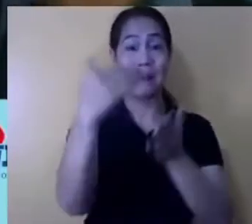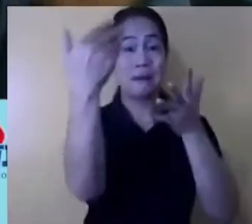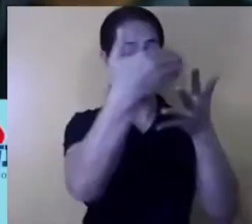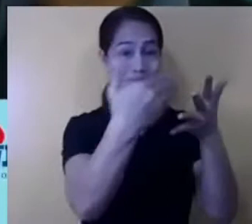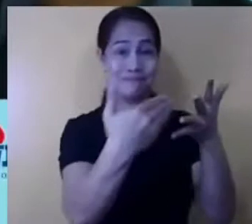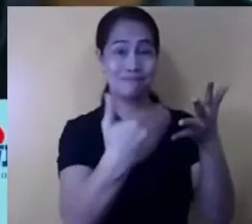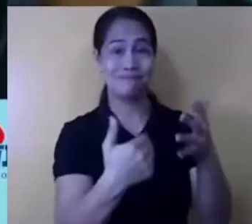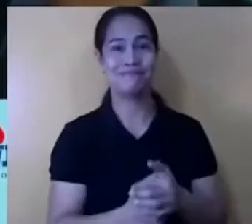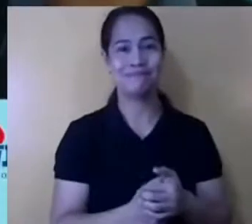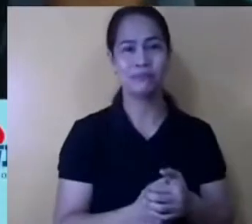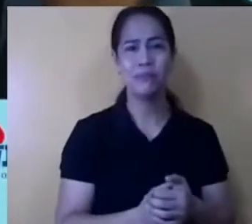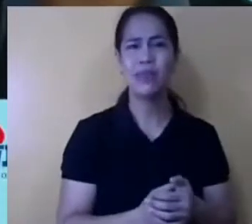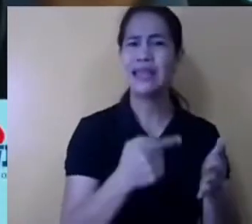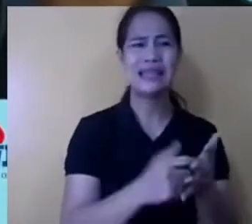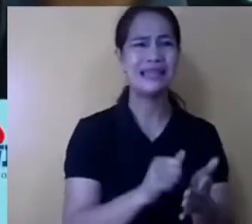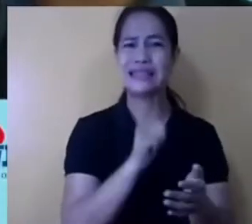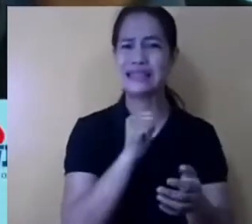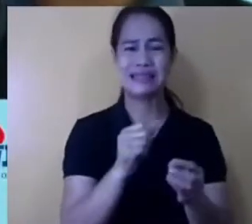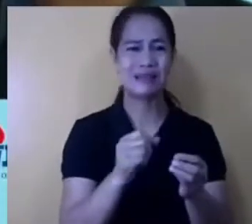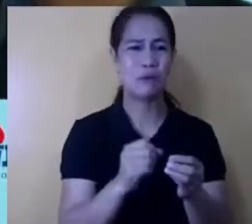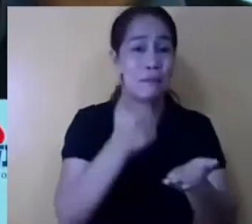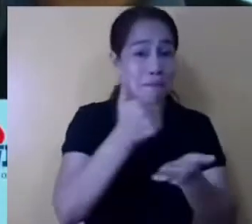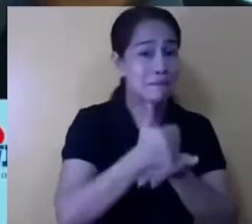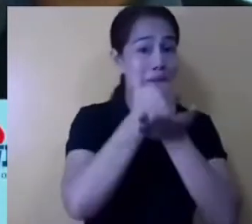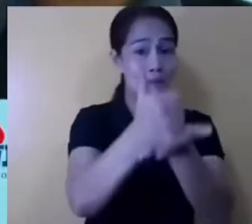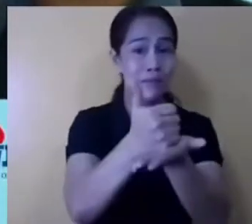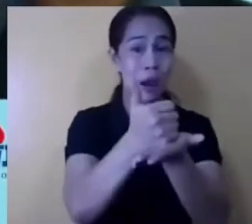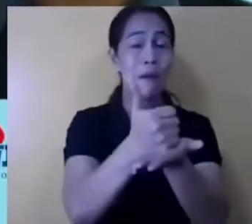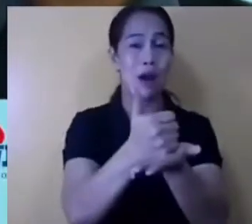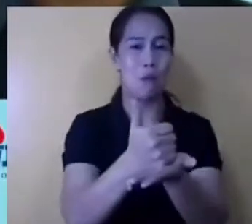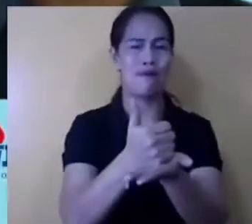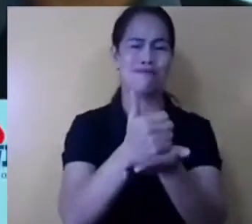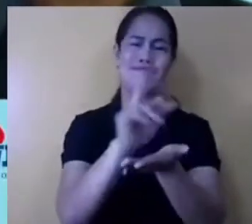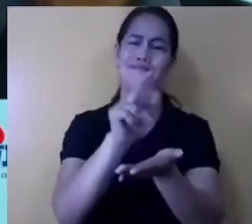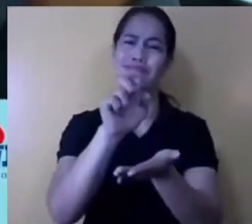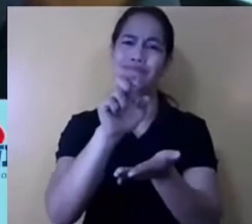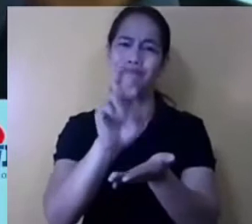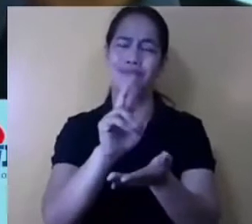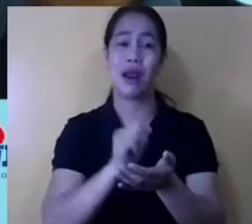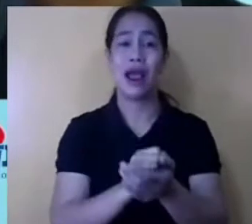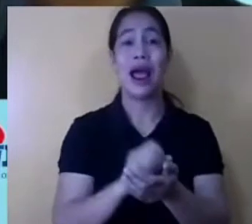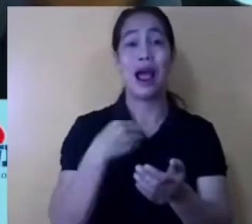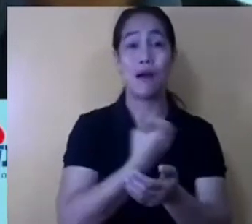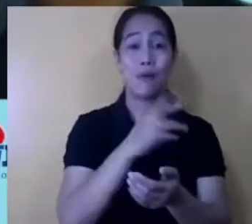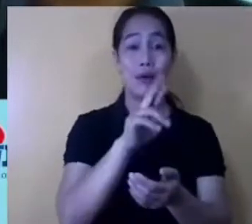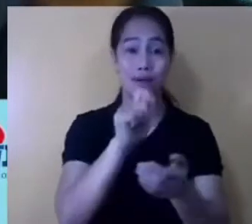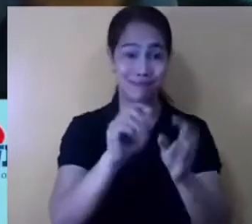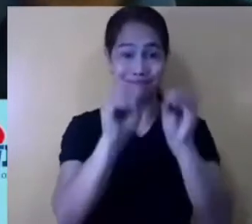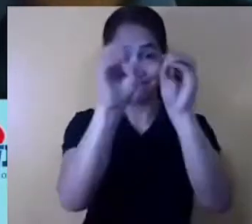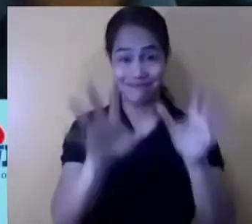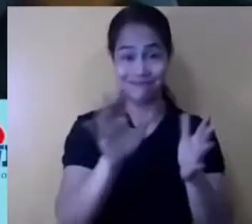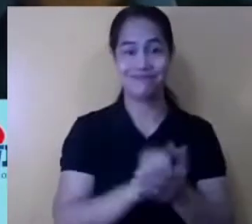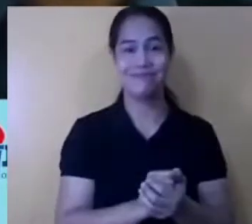And this is very much helpful for our raters as they rate our teachers. And for